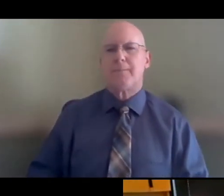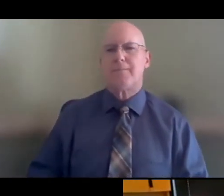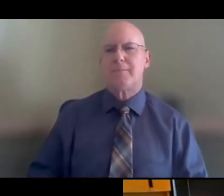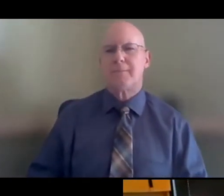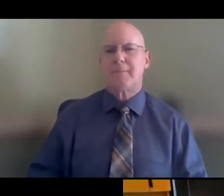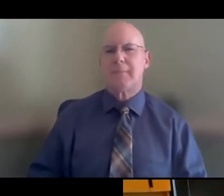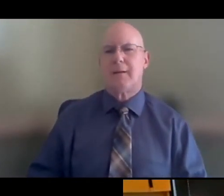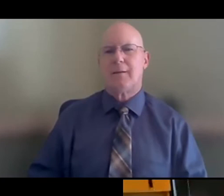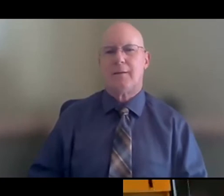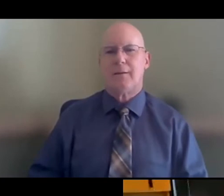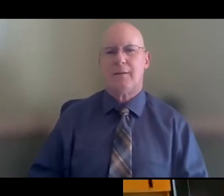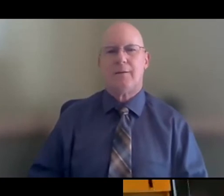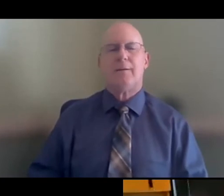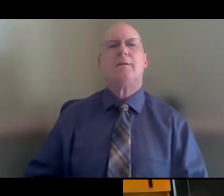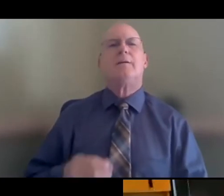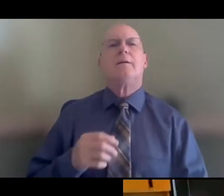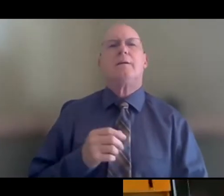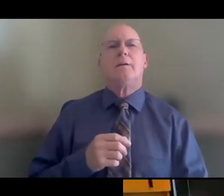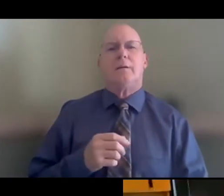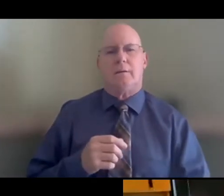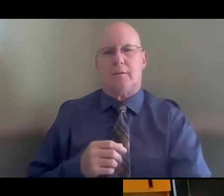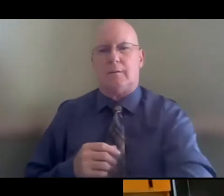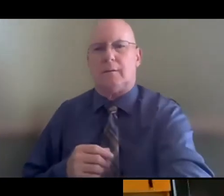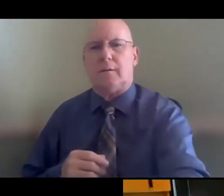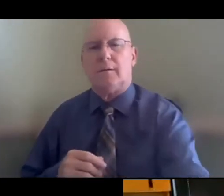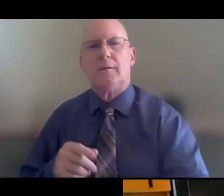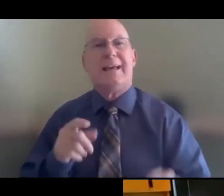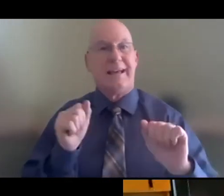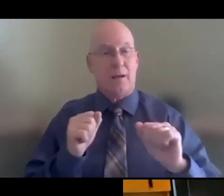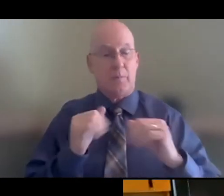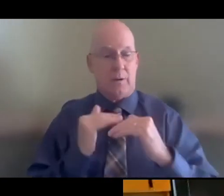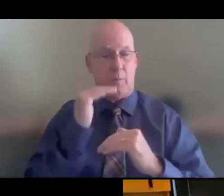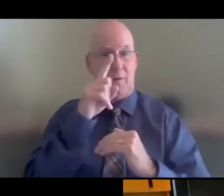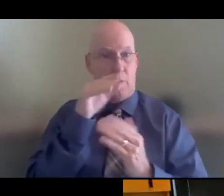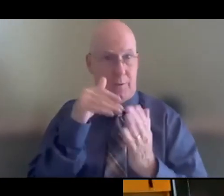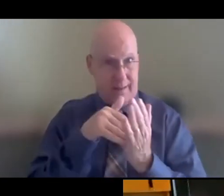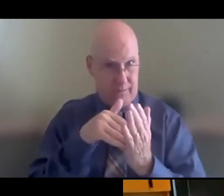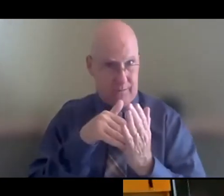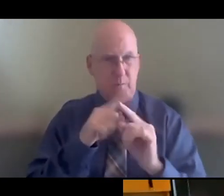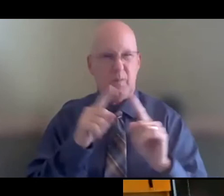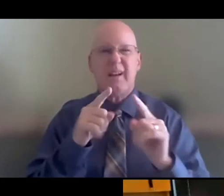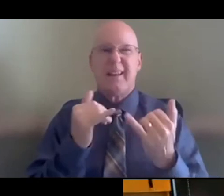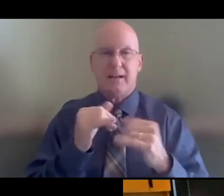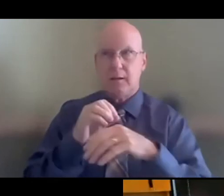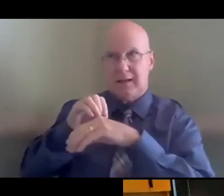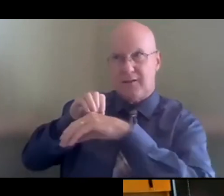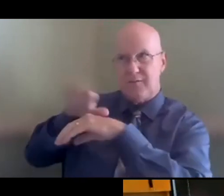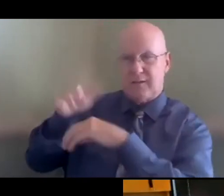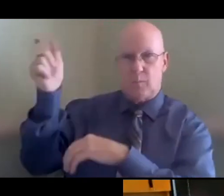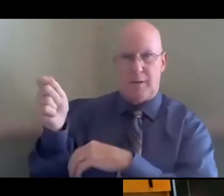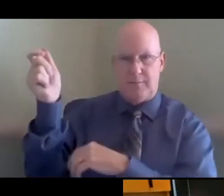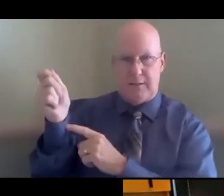or to any of us? Okay, so the answer would be, it can go over $100,000. It just starts to affect their benefits at that point, right? So you